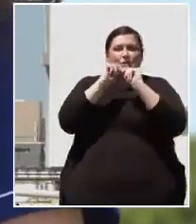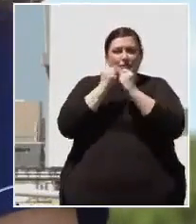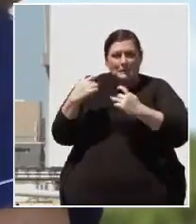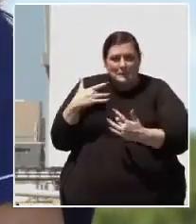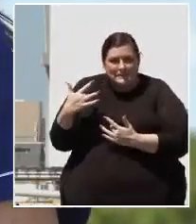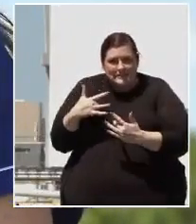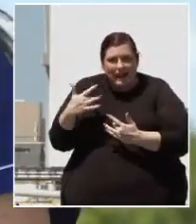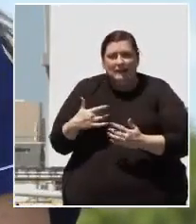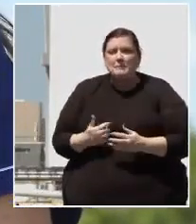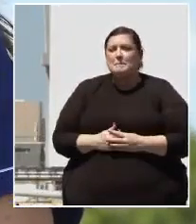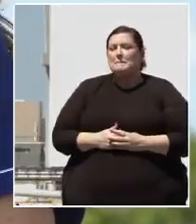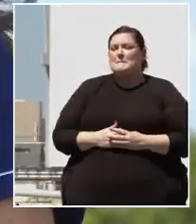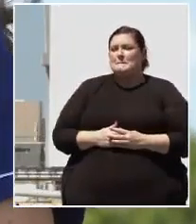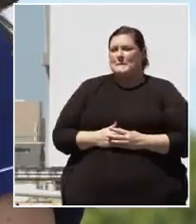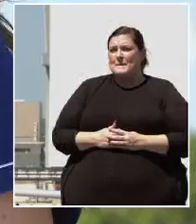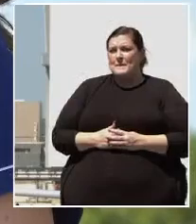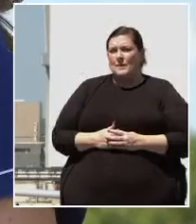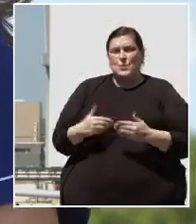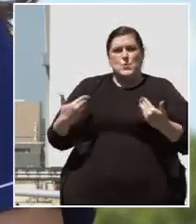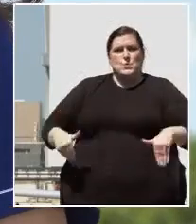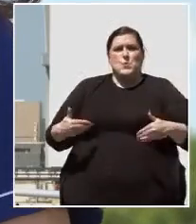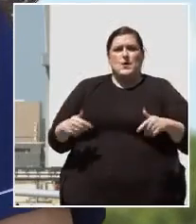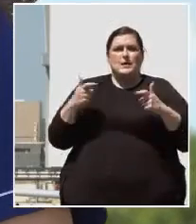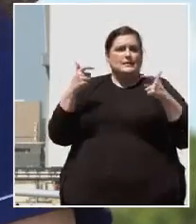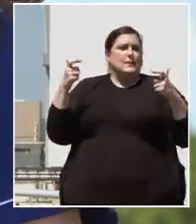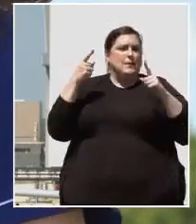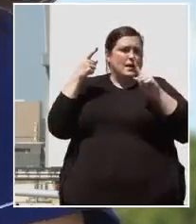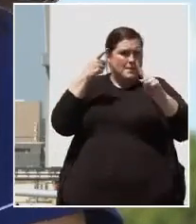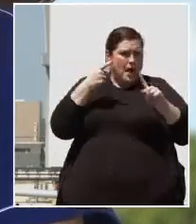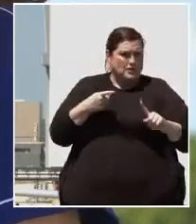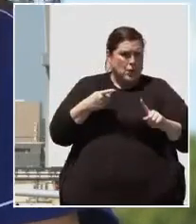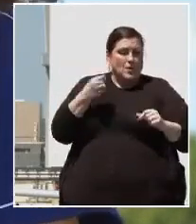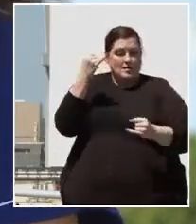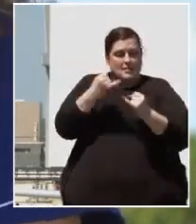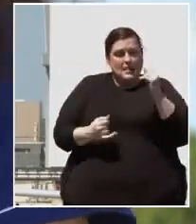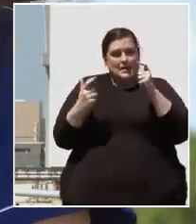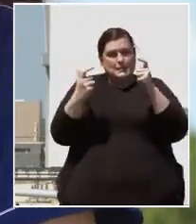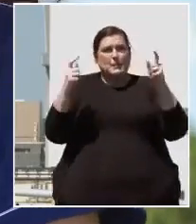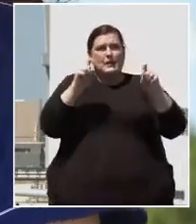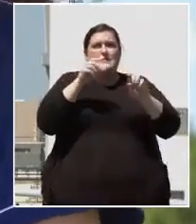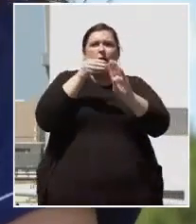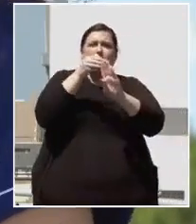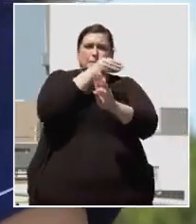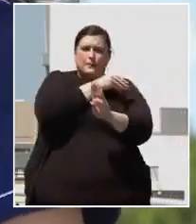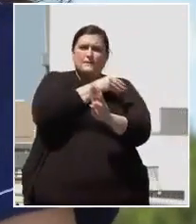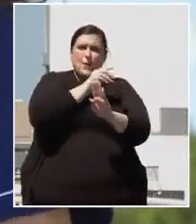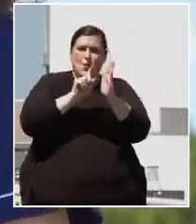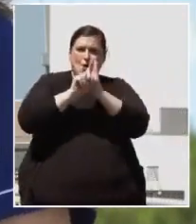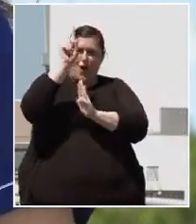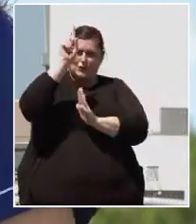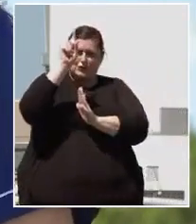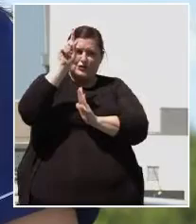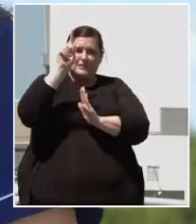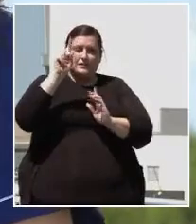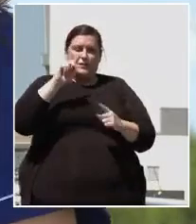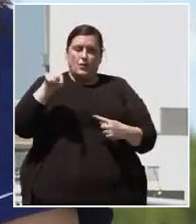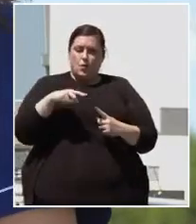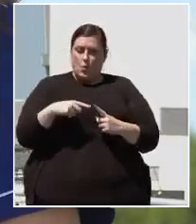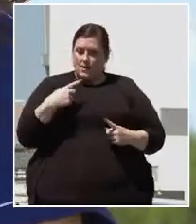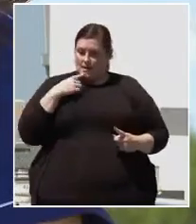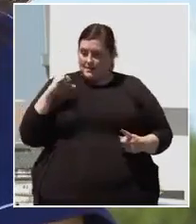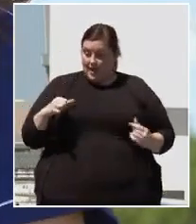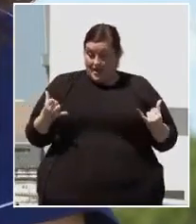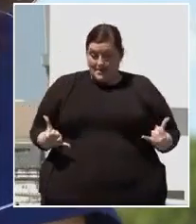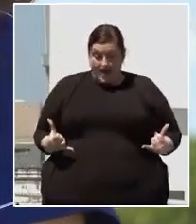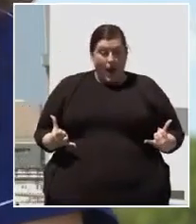about it um it is a big milestone and it is the last big test before launch and so when I say that